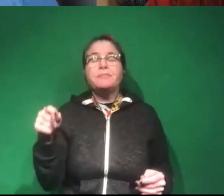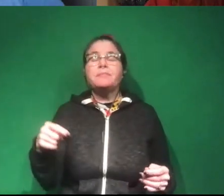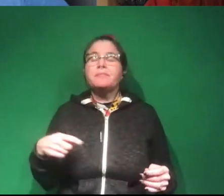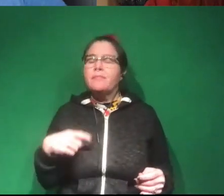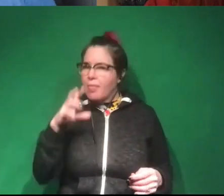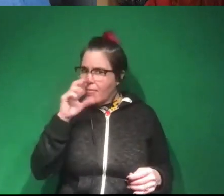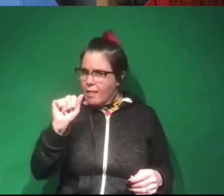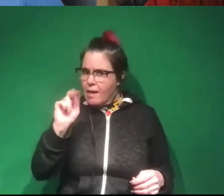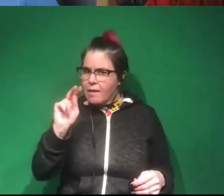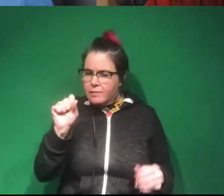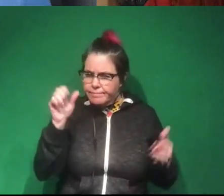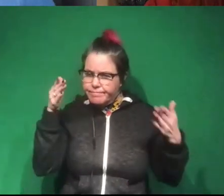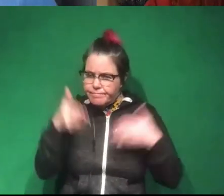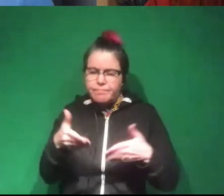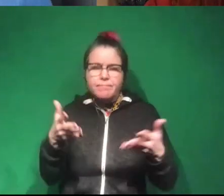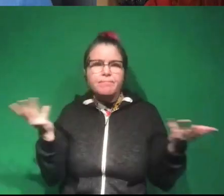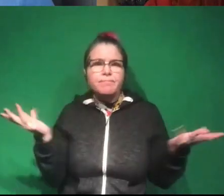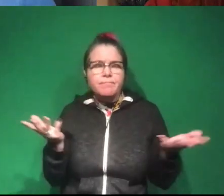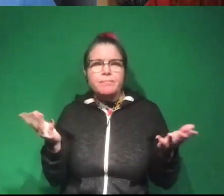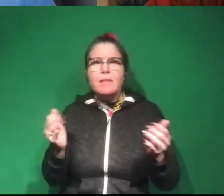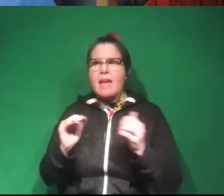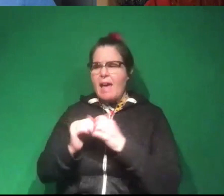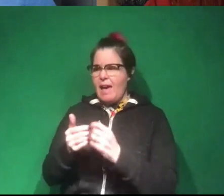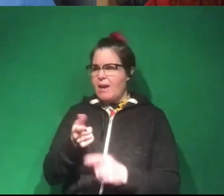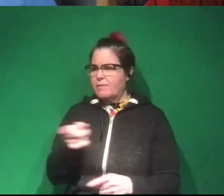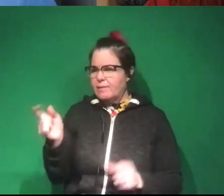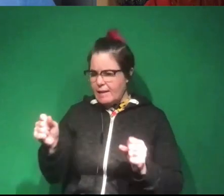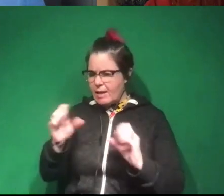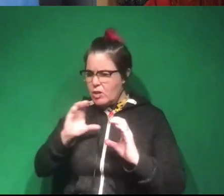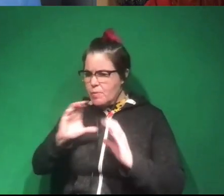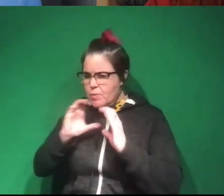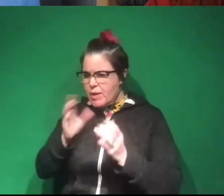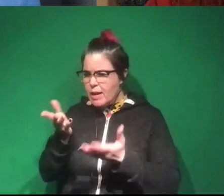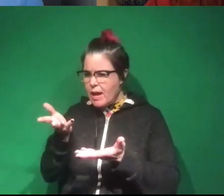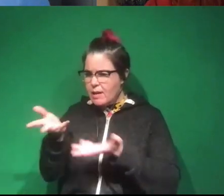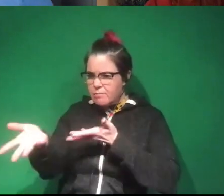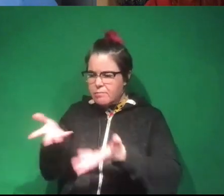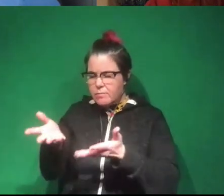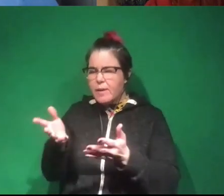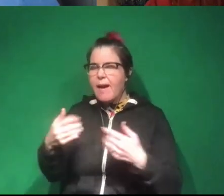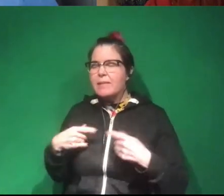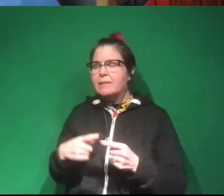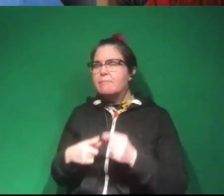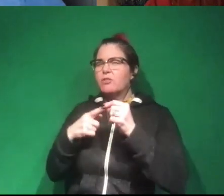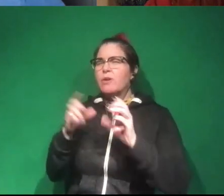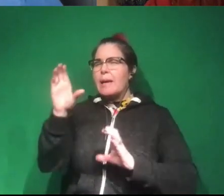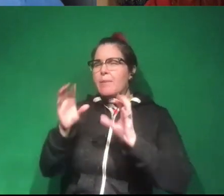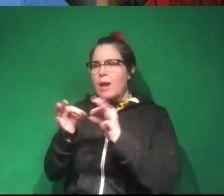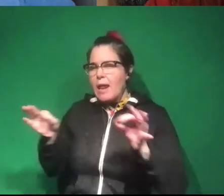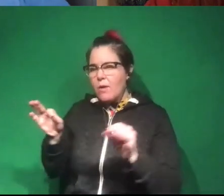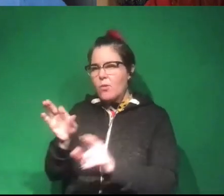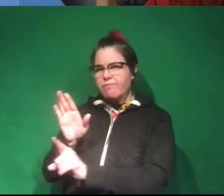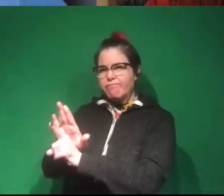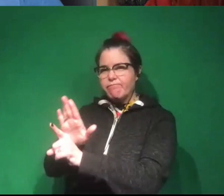really focused on how ants can communicate with a special chemical language that only they can hear and